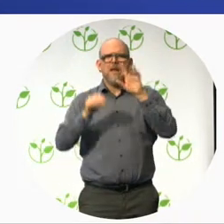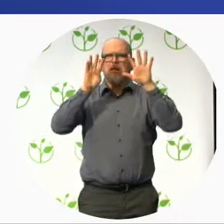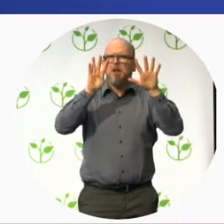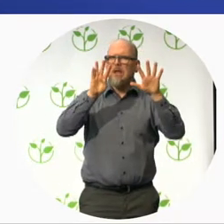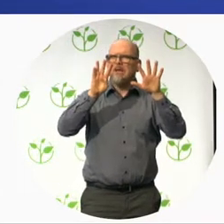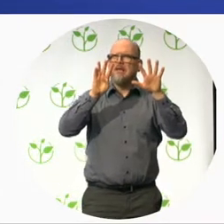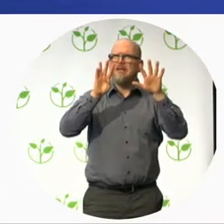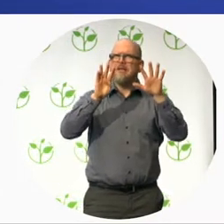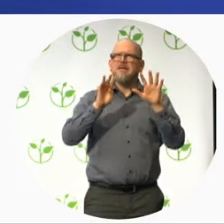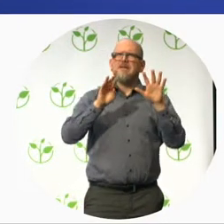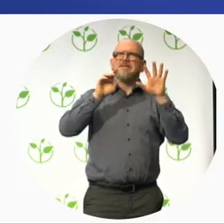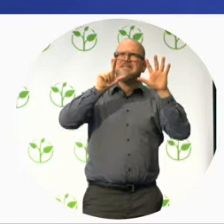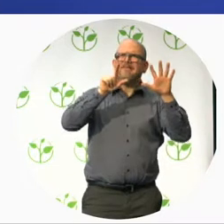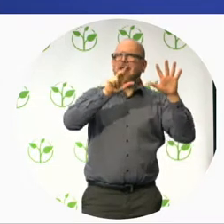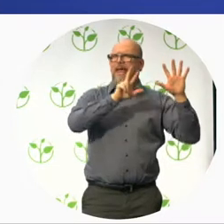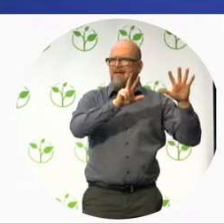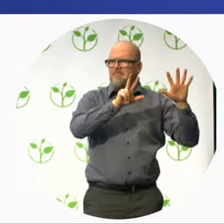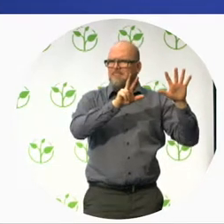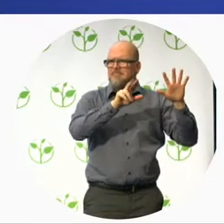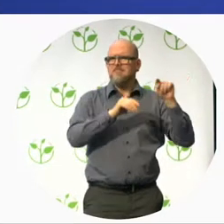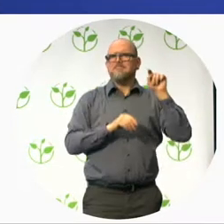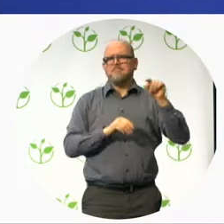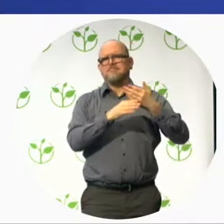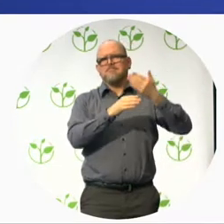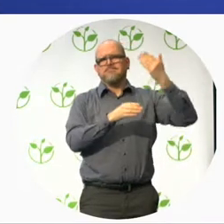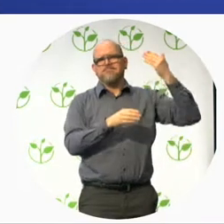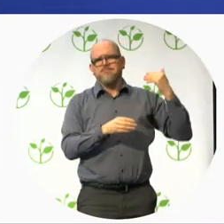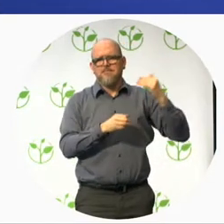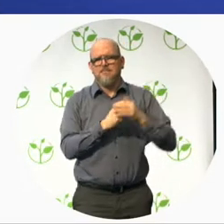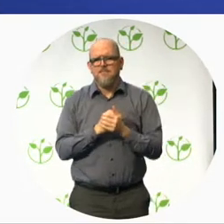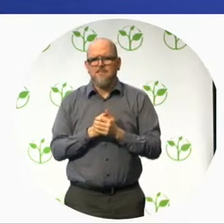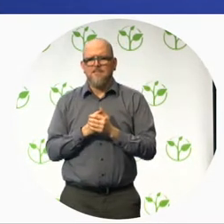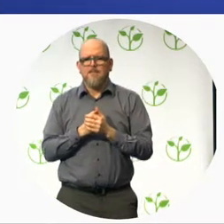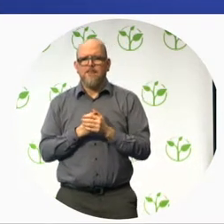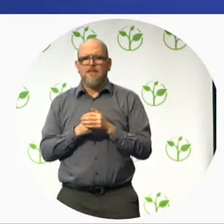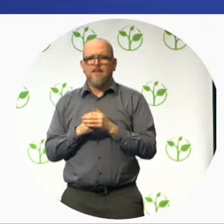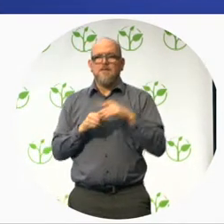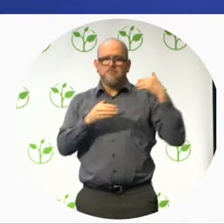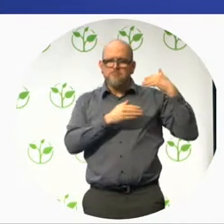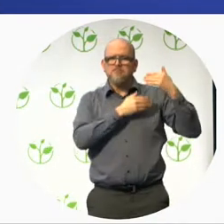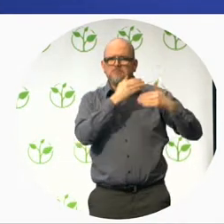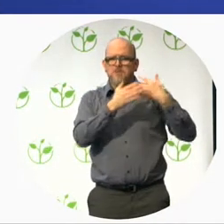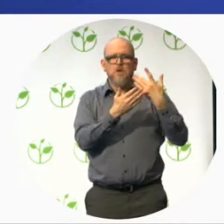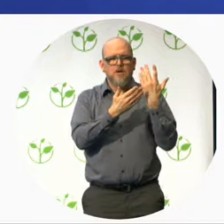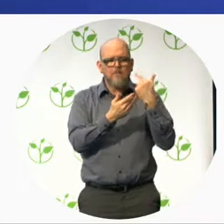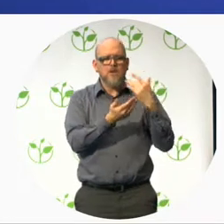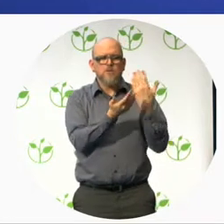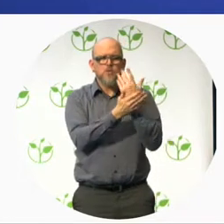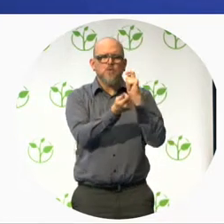government agencies, has been around for 17 years longer. While the ADA applies to